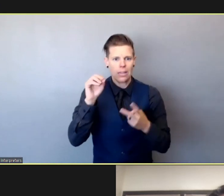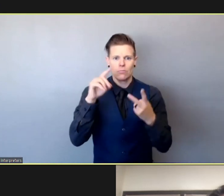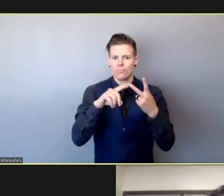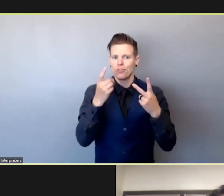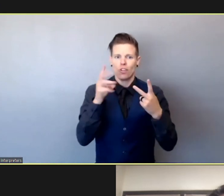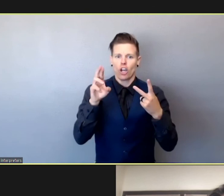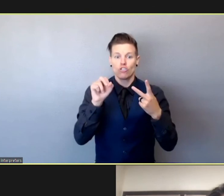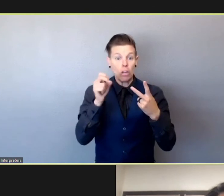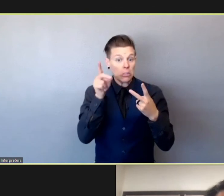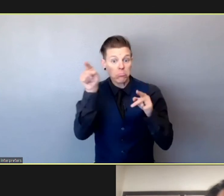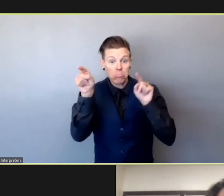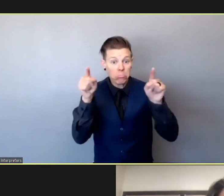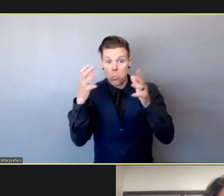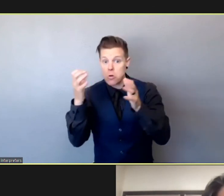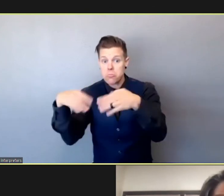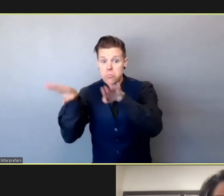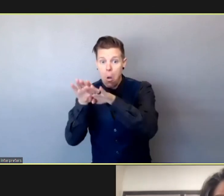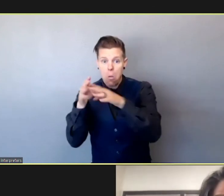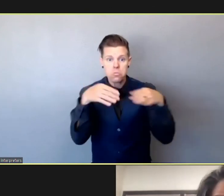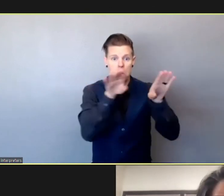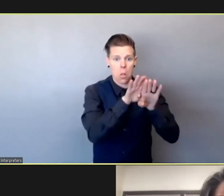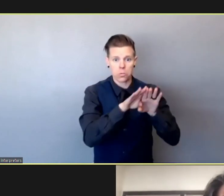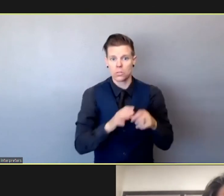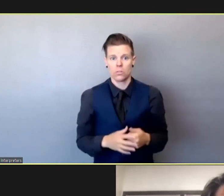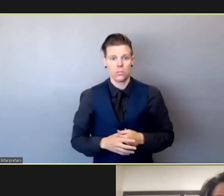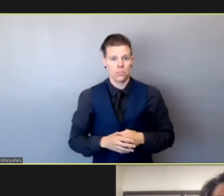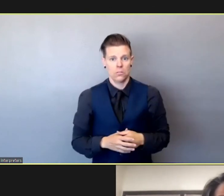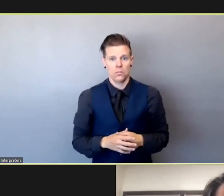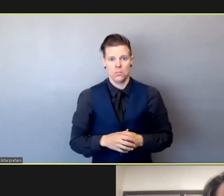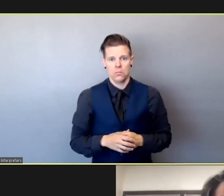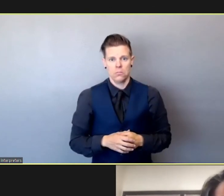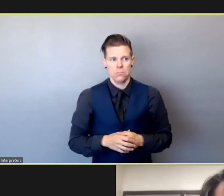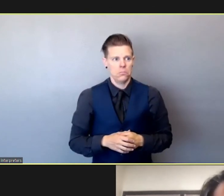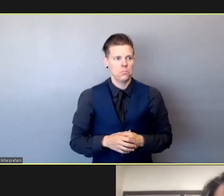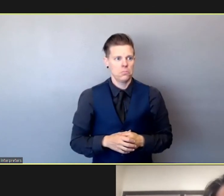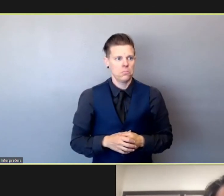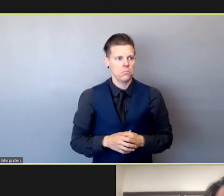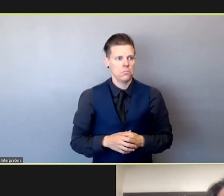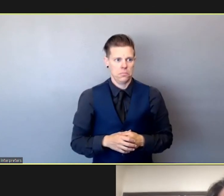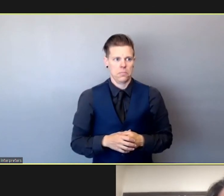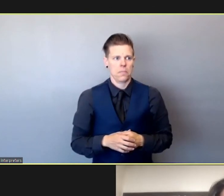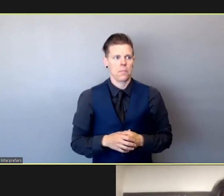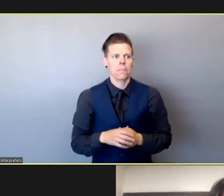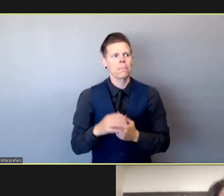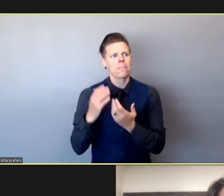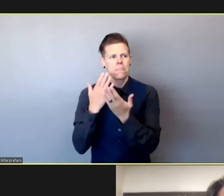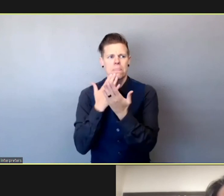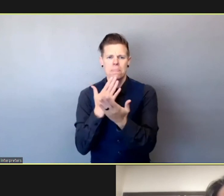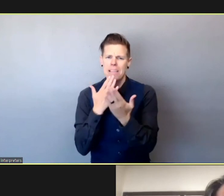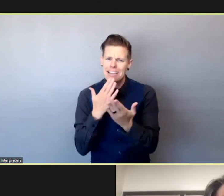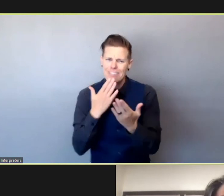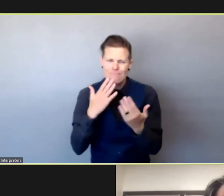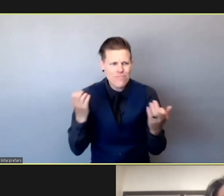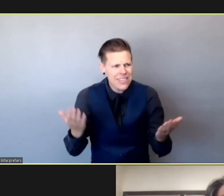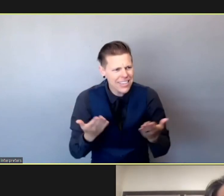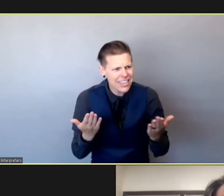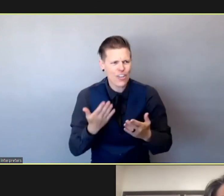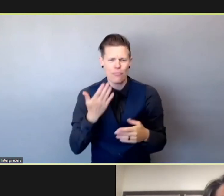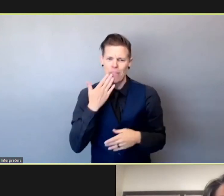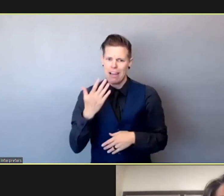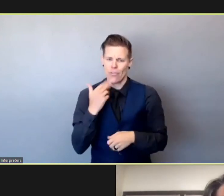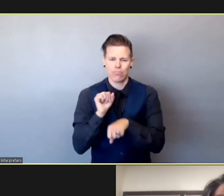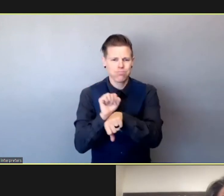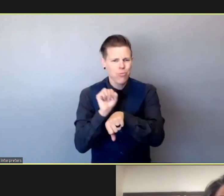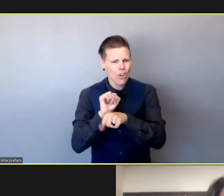Go ahead, Laura. No, I just want to thank you guys for being here, and thank you so much for working together to try to get more